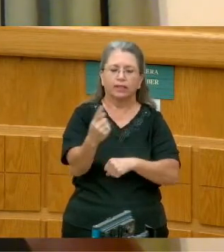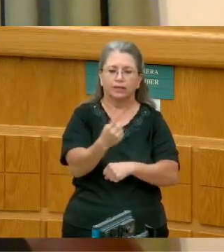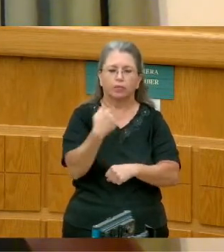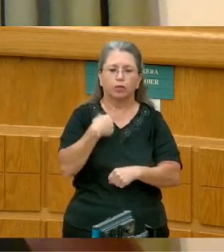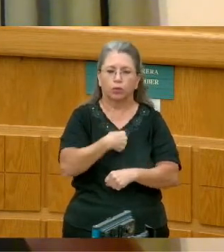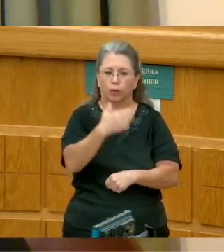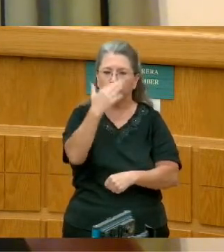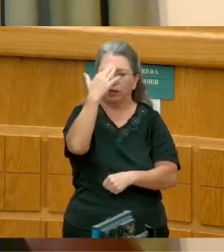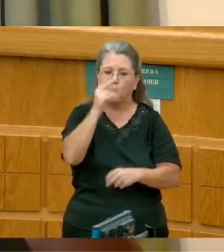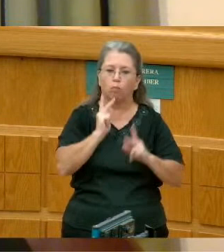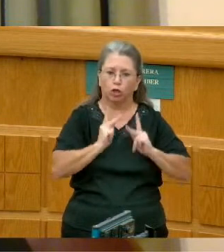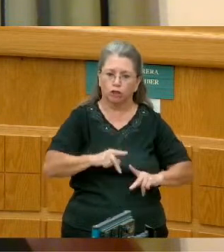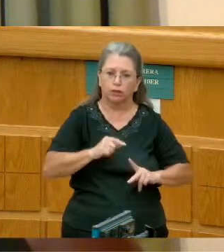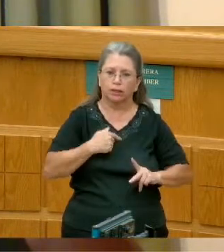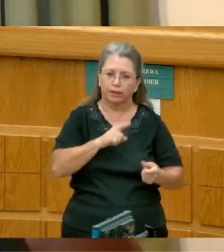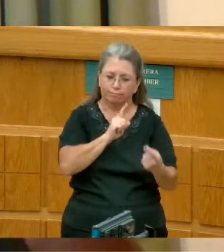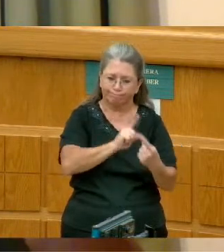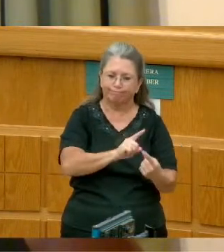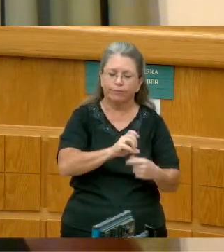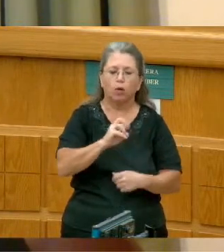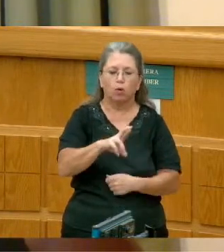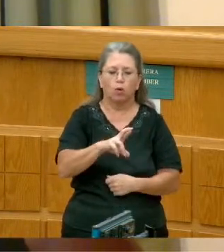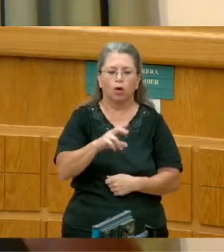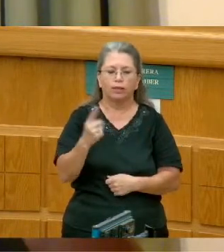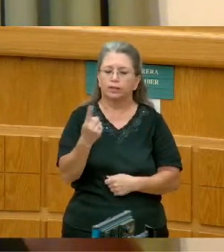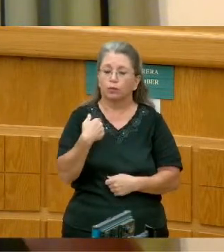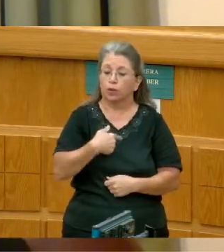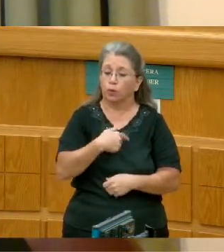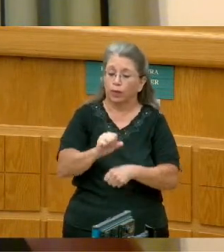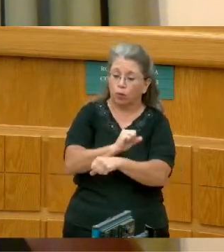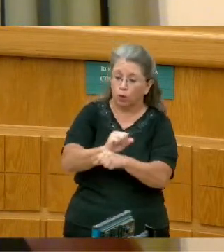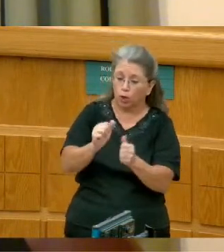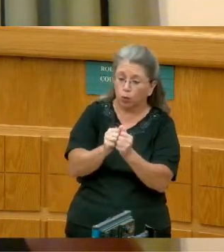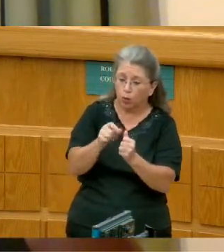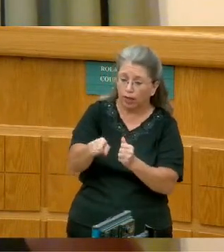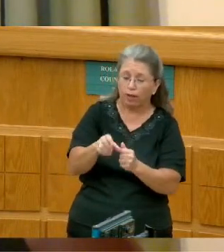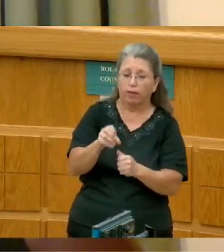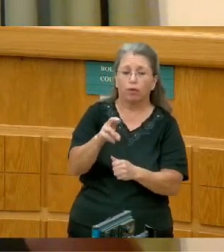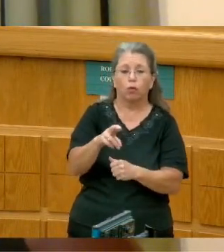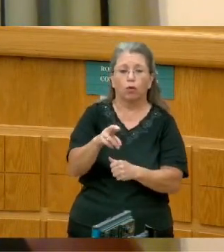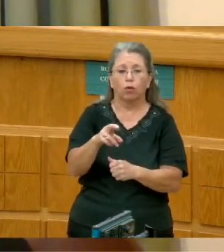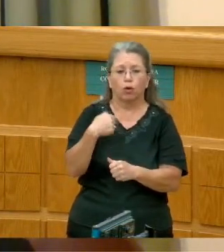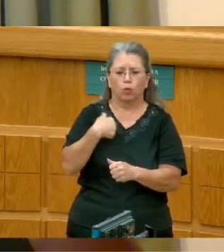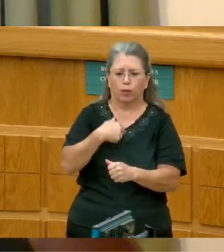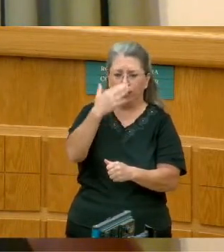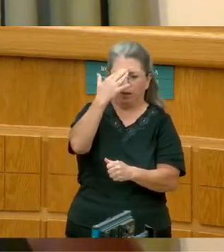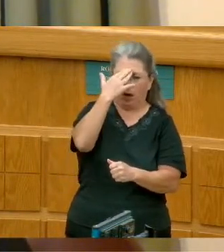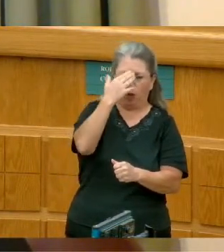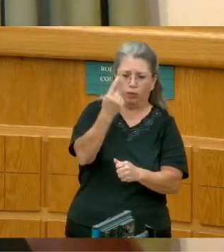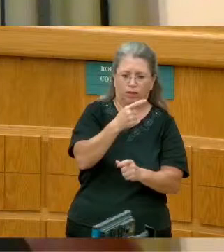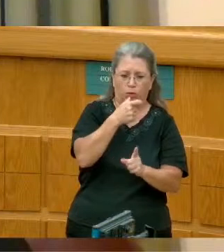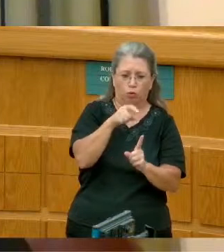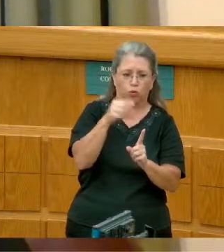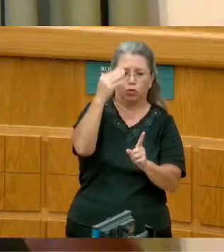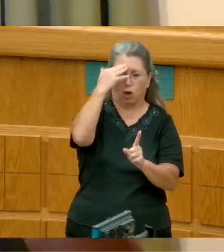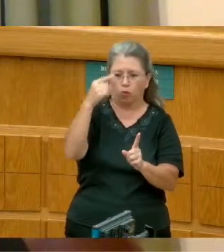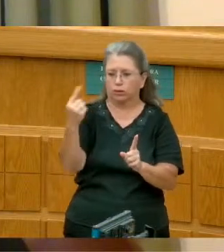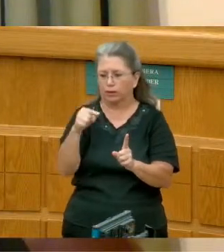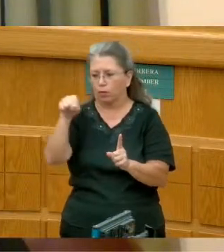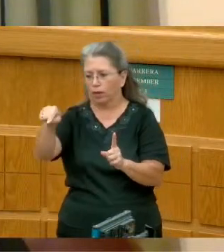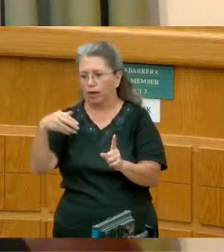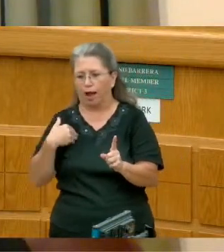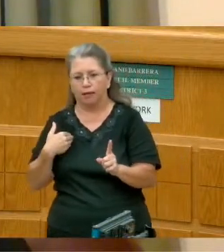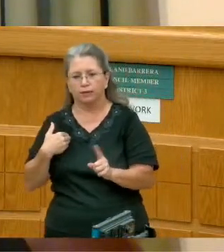personally, work with, or know someone who knows that positive case. Some have